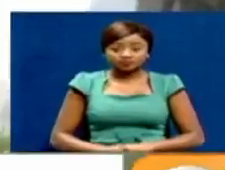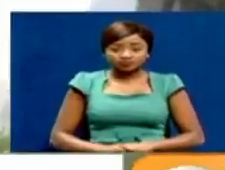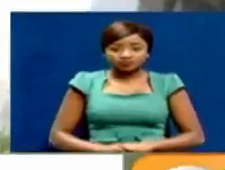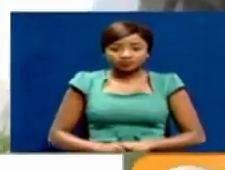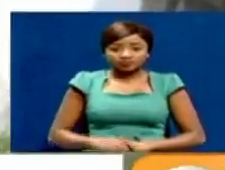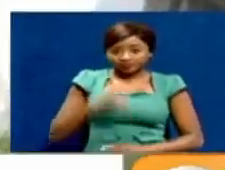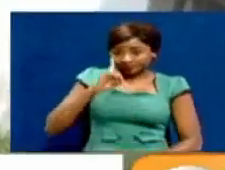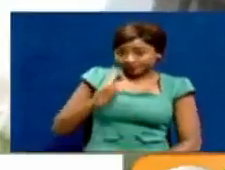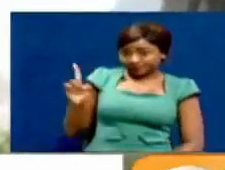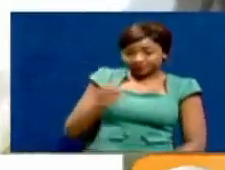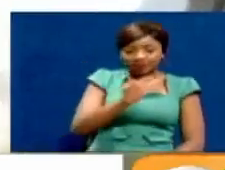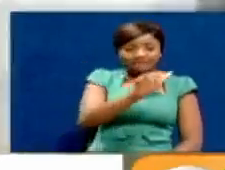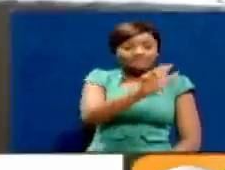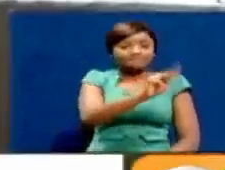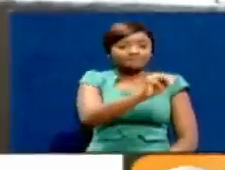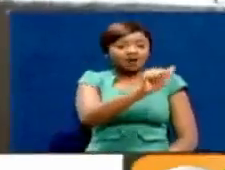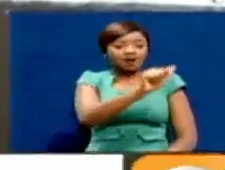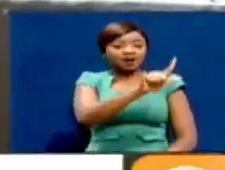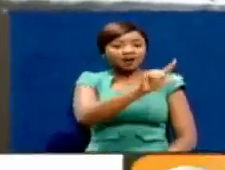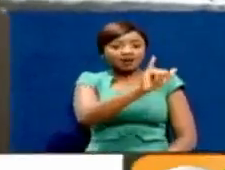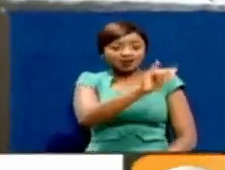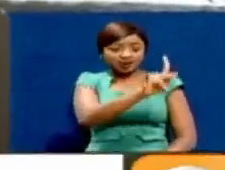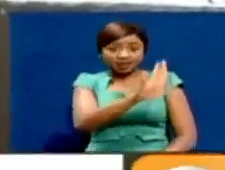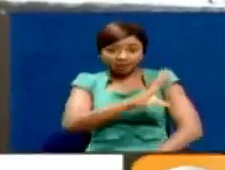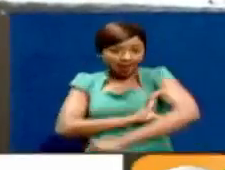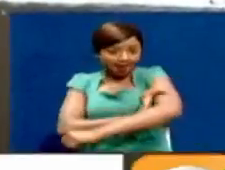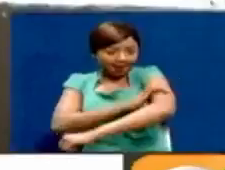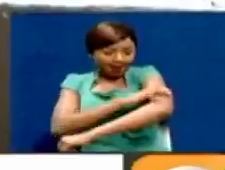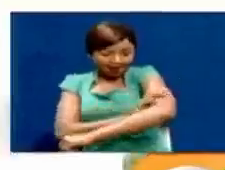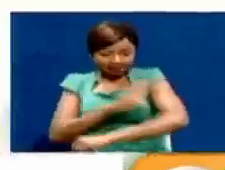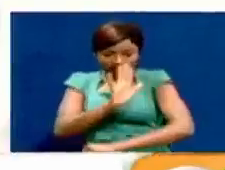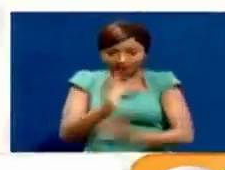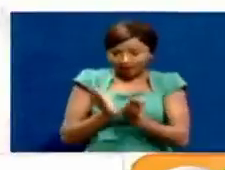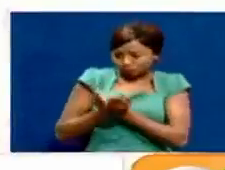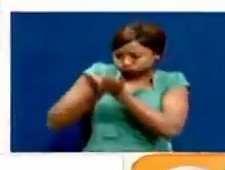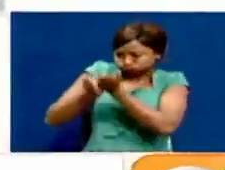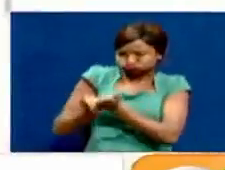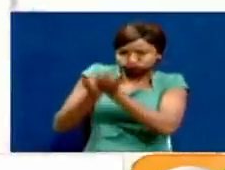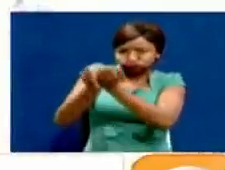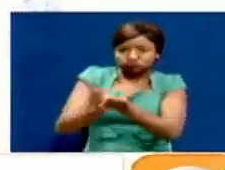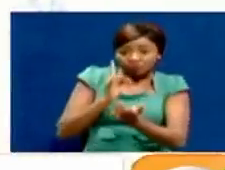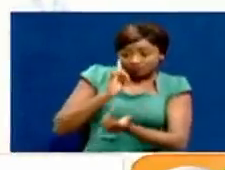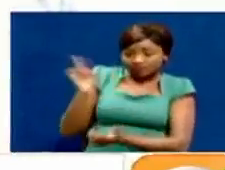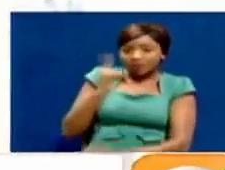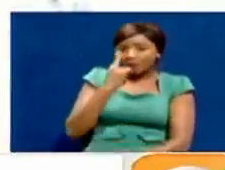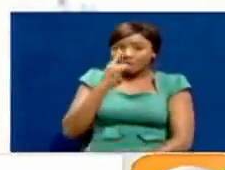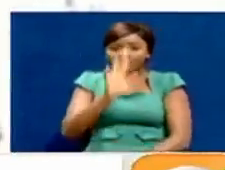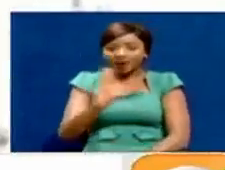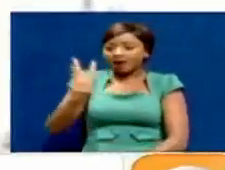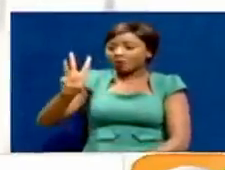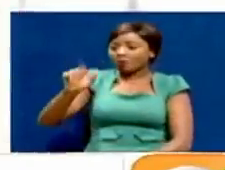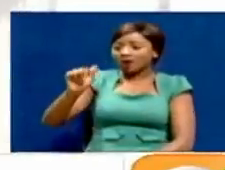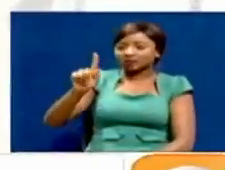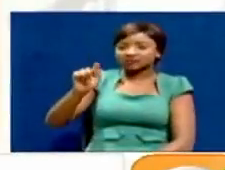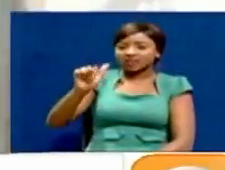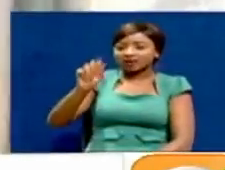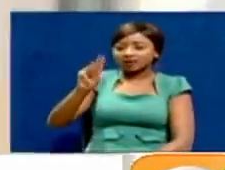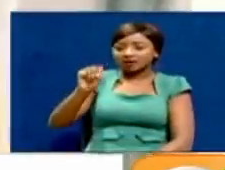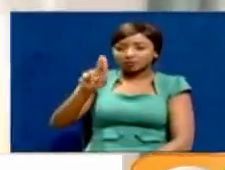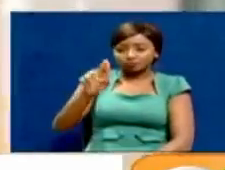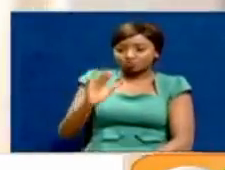Malik Mwana, the captain of the boat that drifted to the deep sea outside his house in Watamu, Kilifi County.